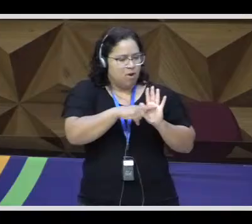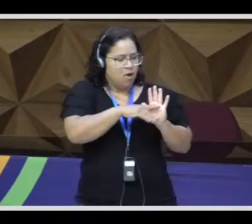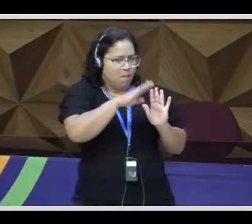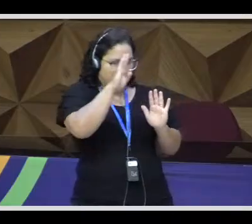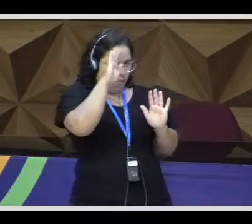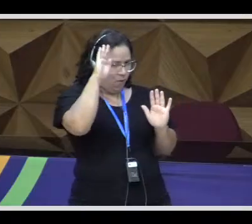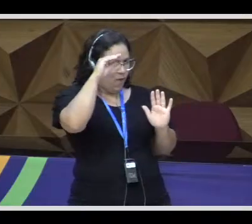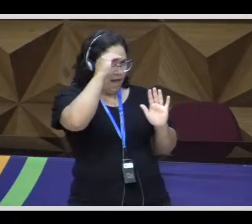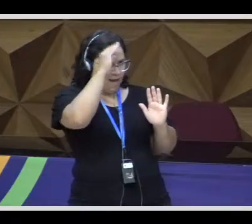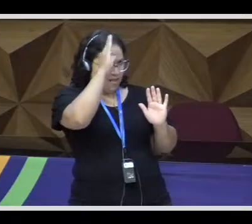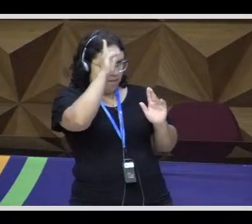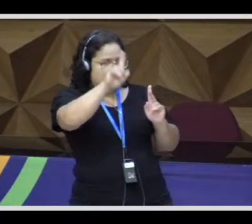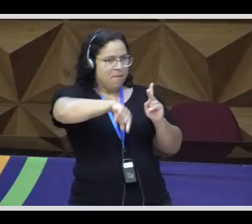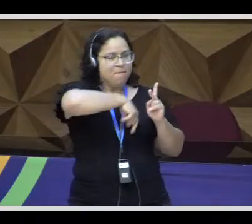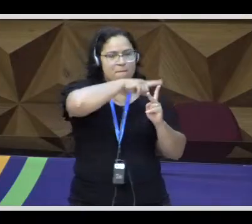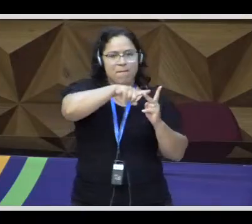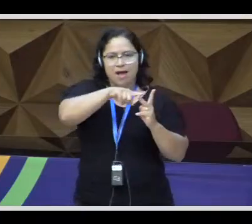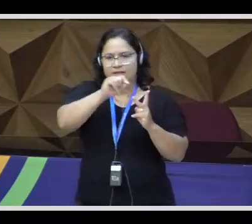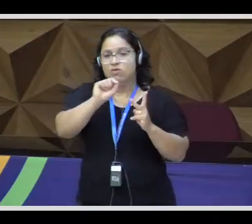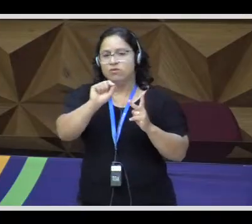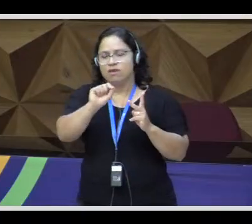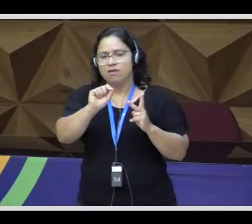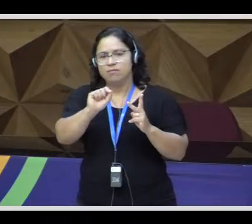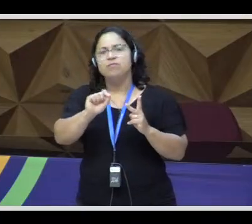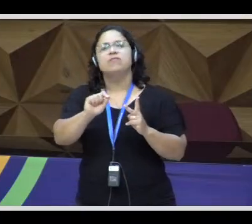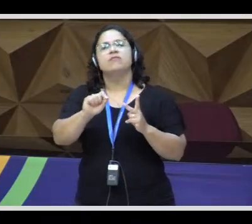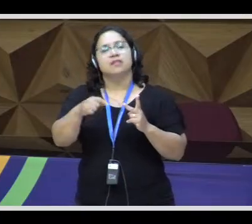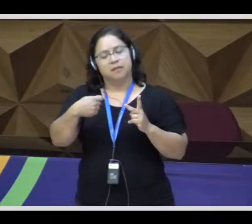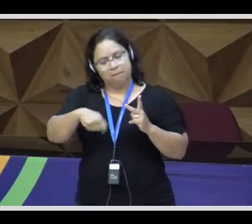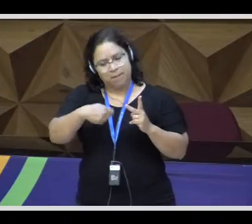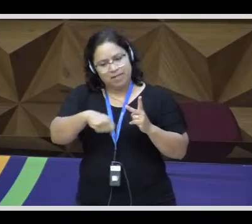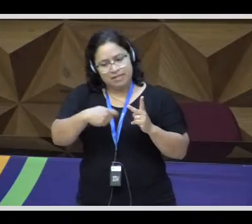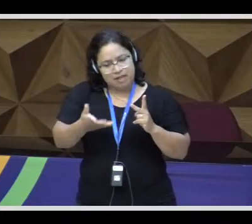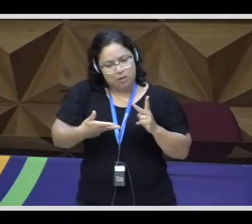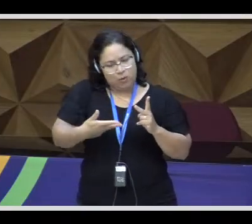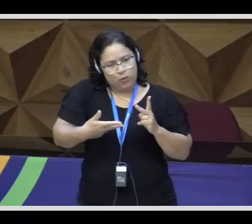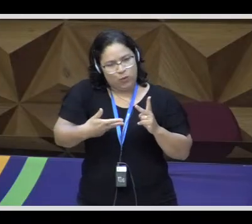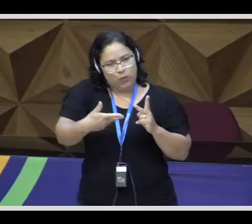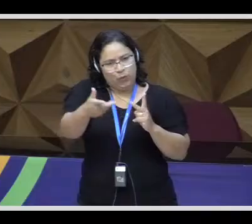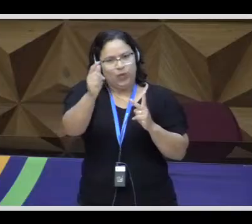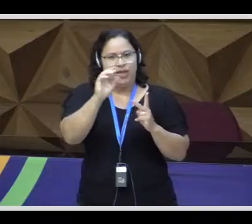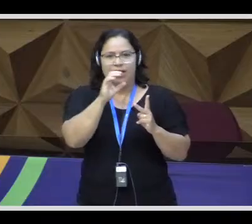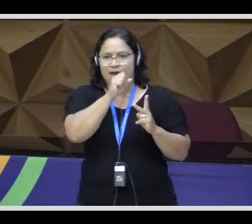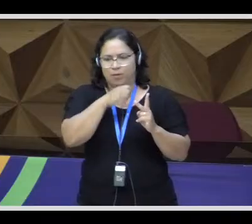also you have to be way faster in terms of giving